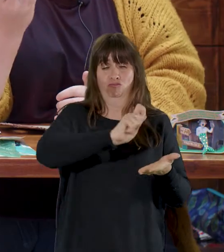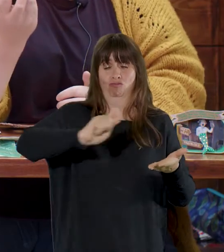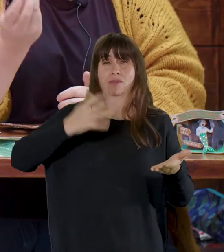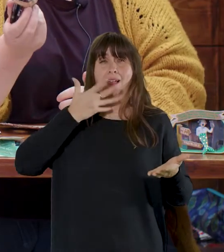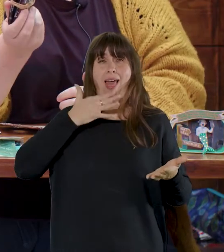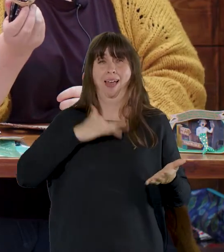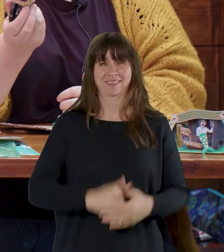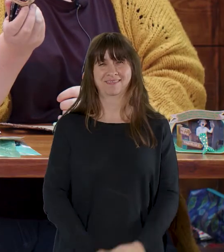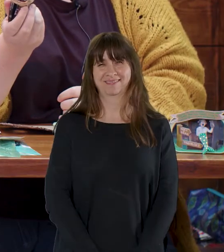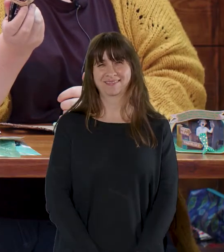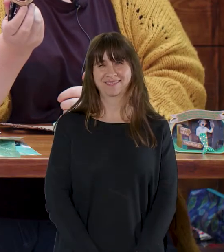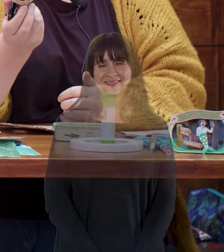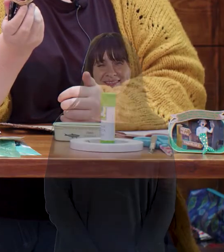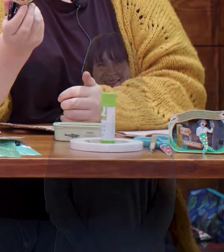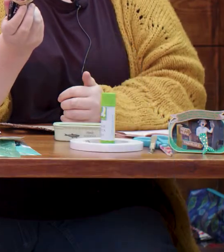Amrywiaeth o pennau ffelt.